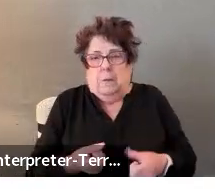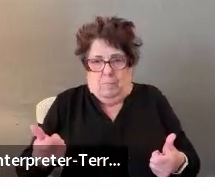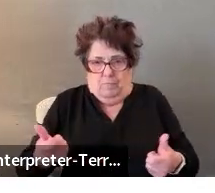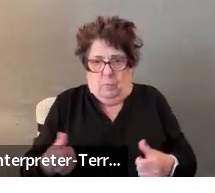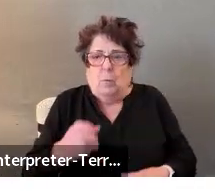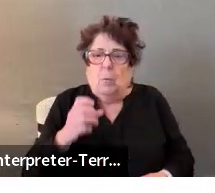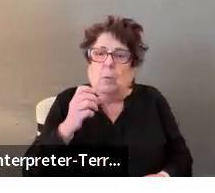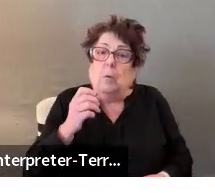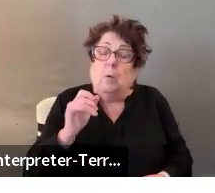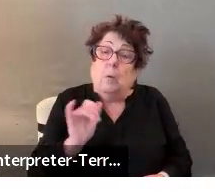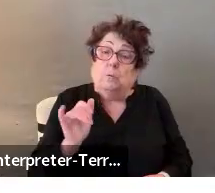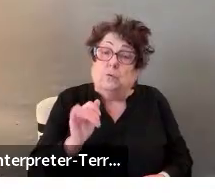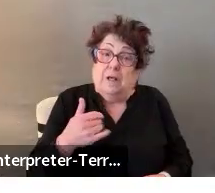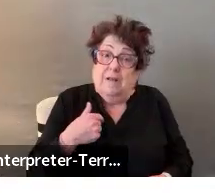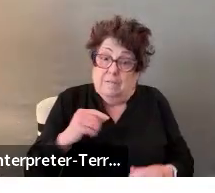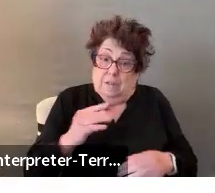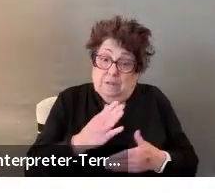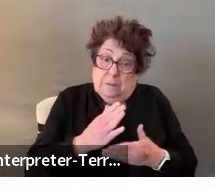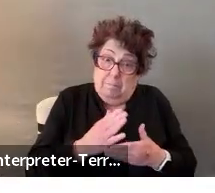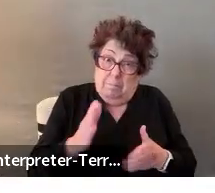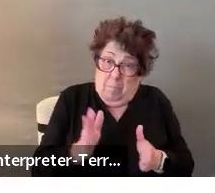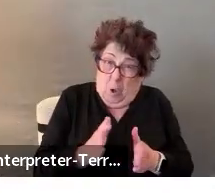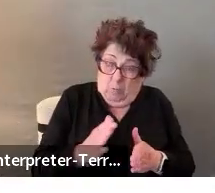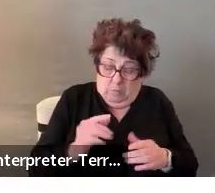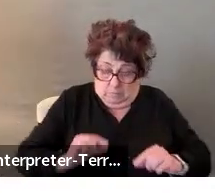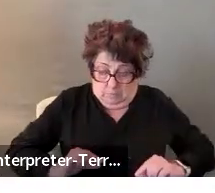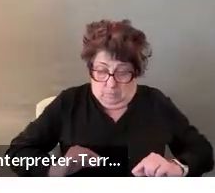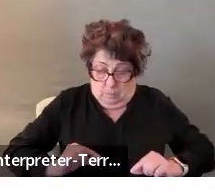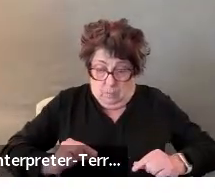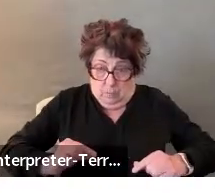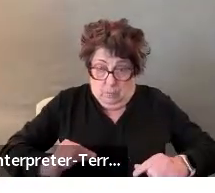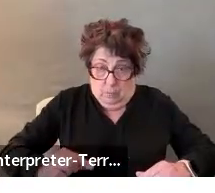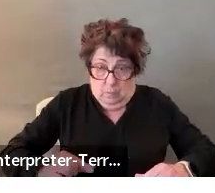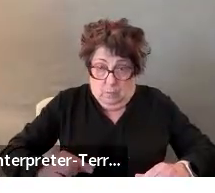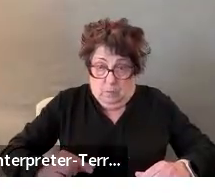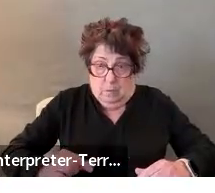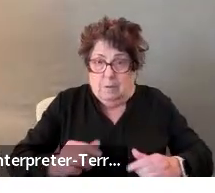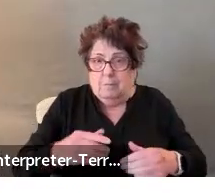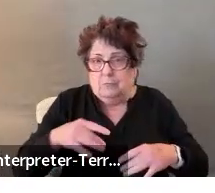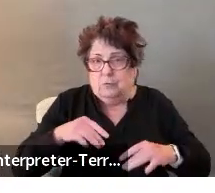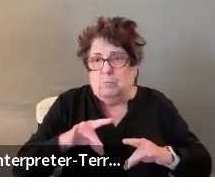Likewise, small threshold ramps may be added to smooth out the flooring surface.